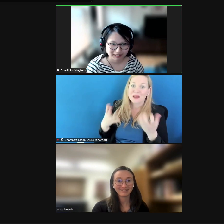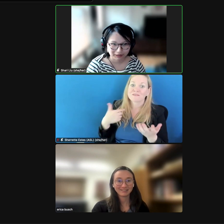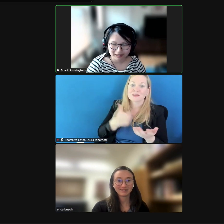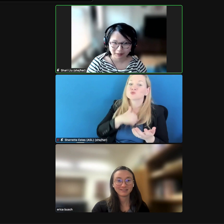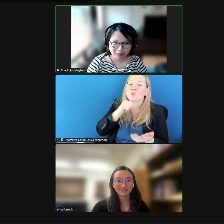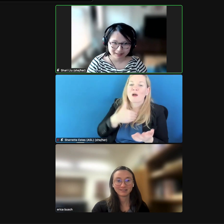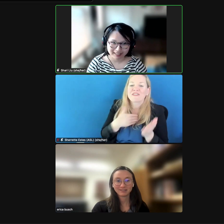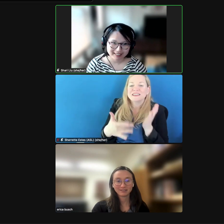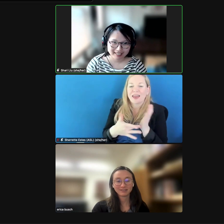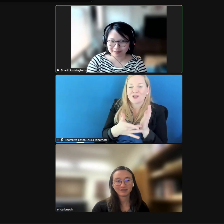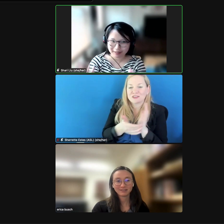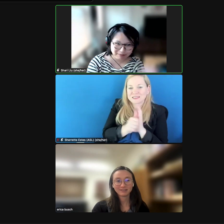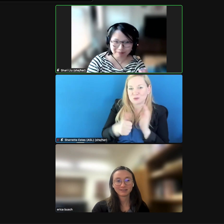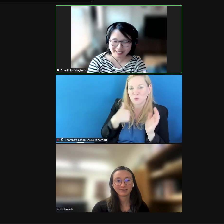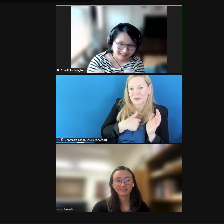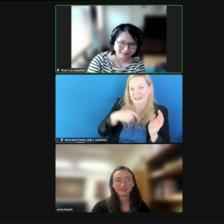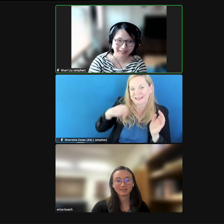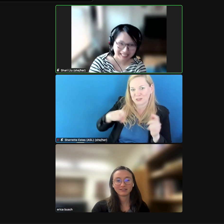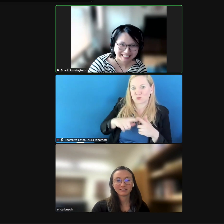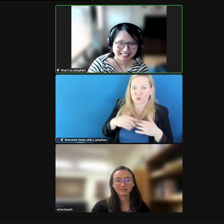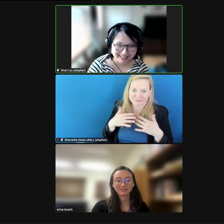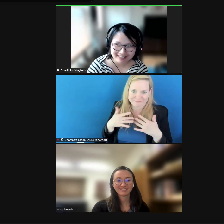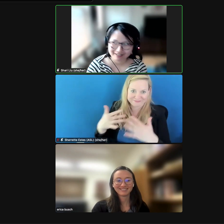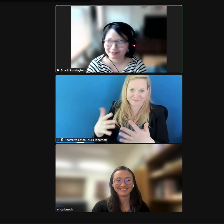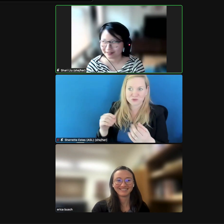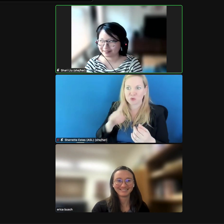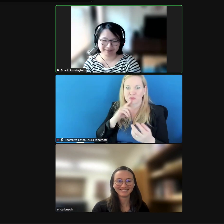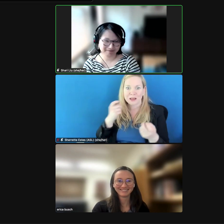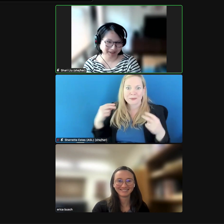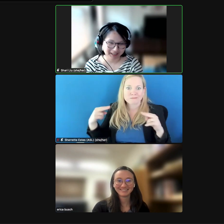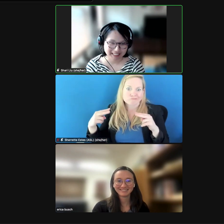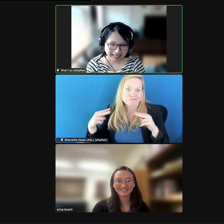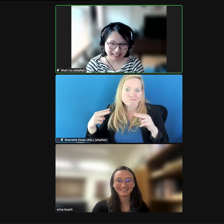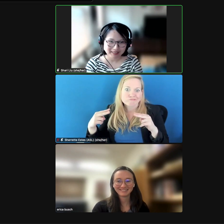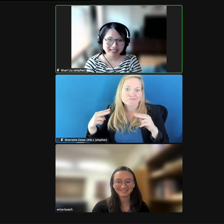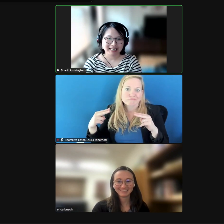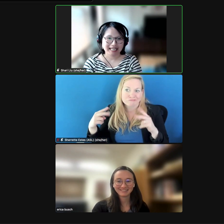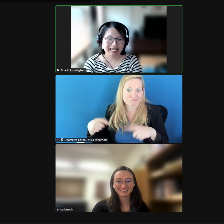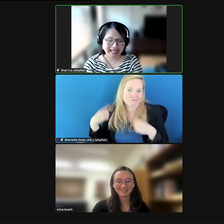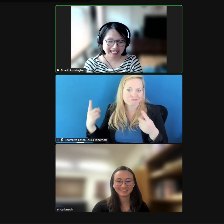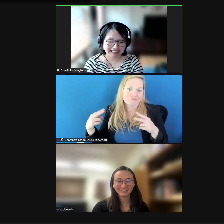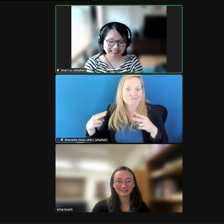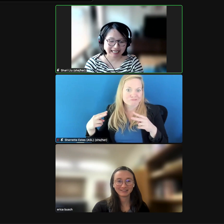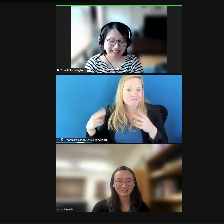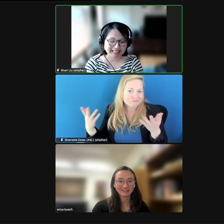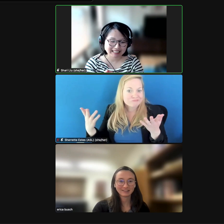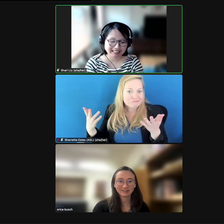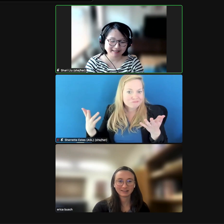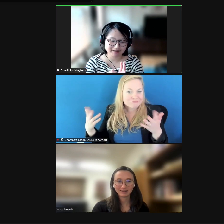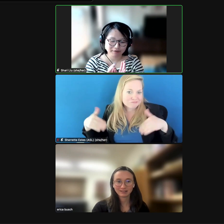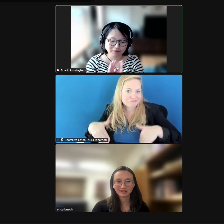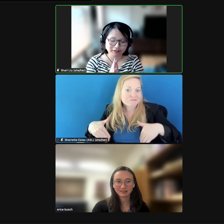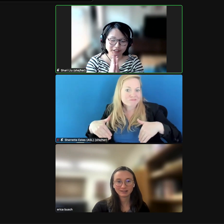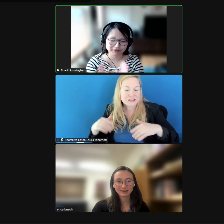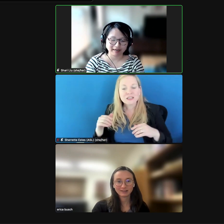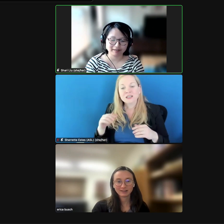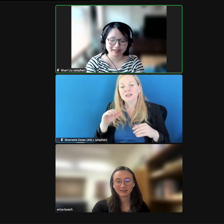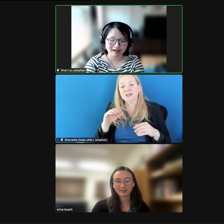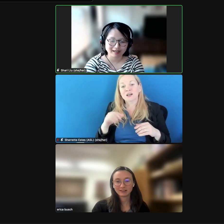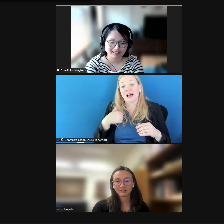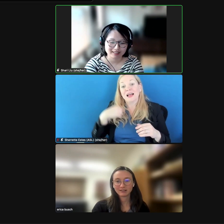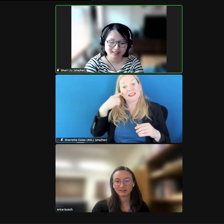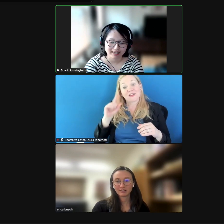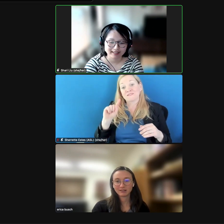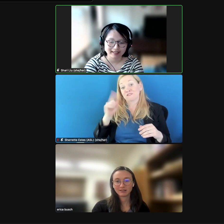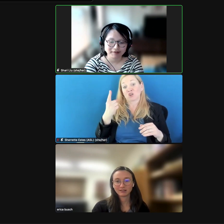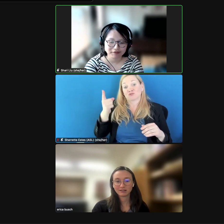we need in order to make progress. So then basically we were at a standstill for a long time. And I think the first round